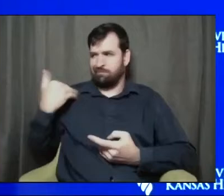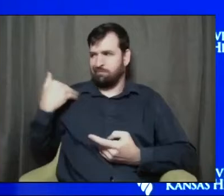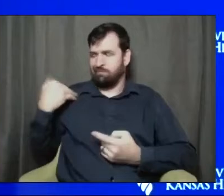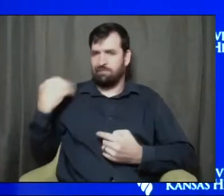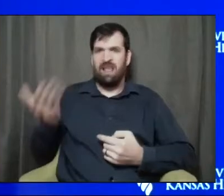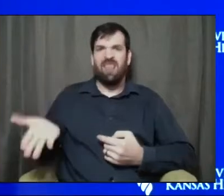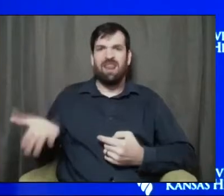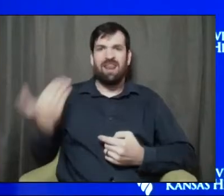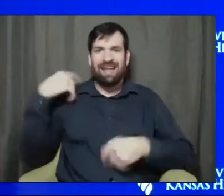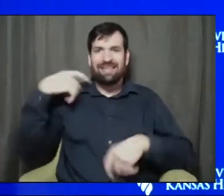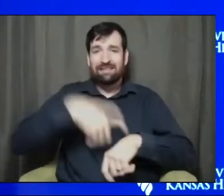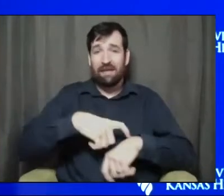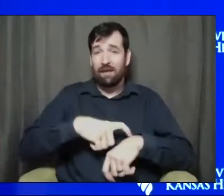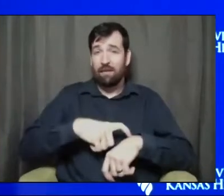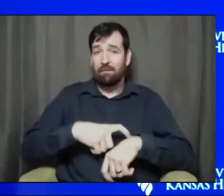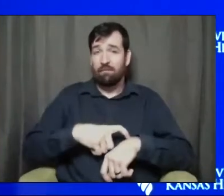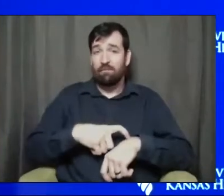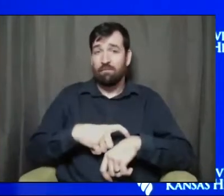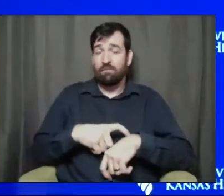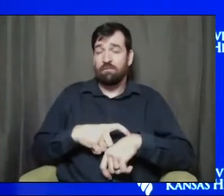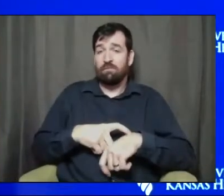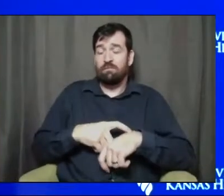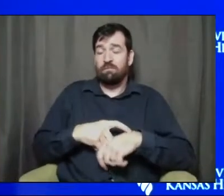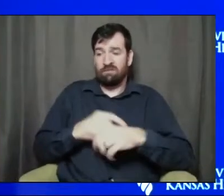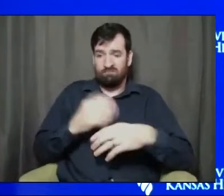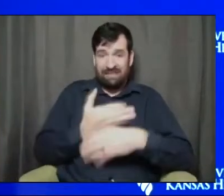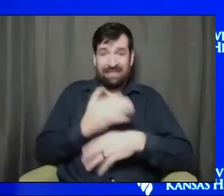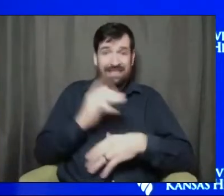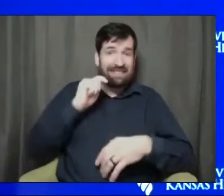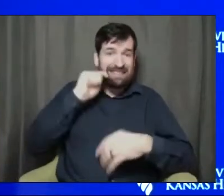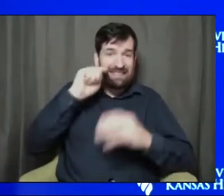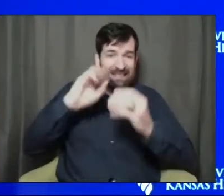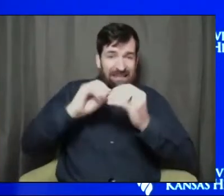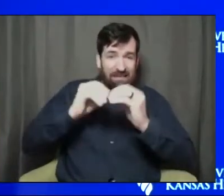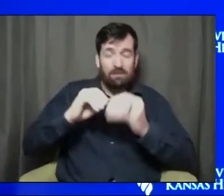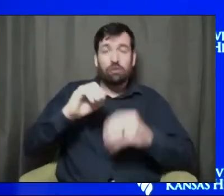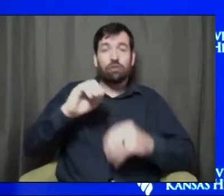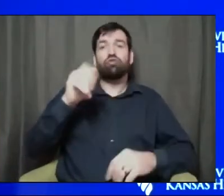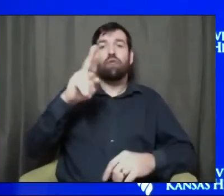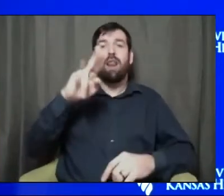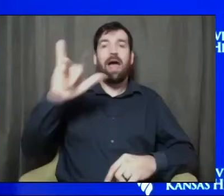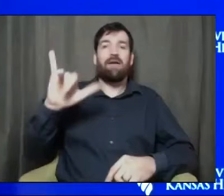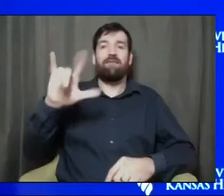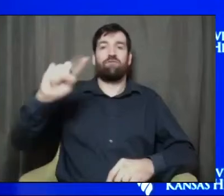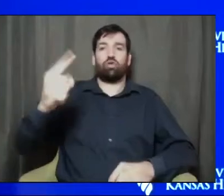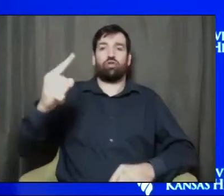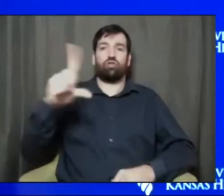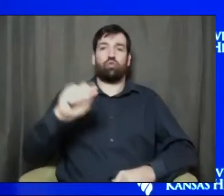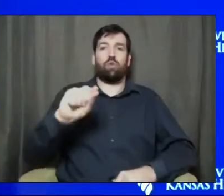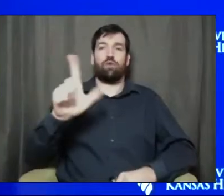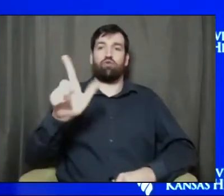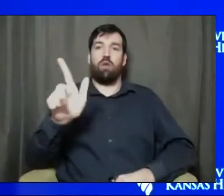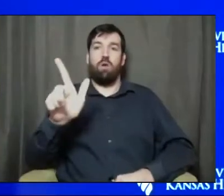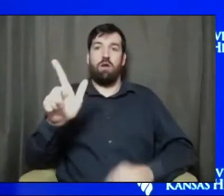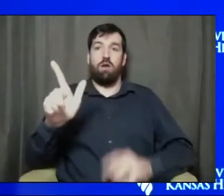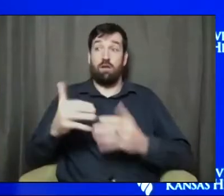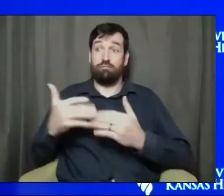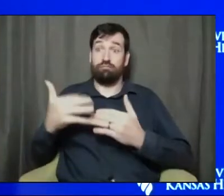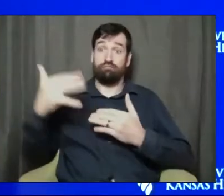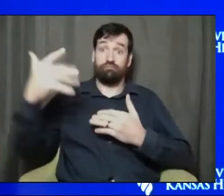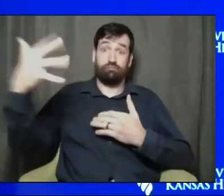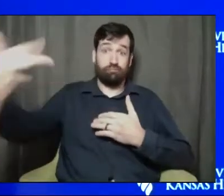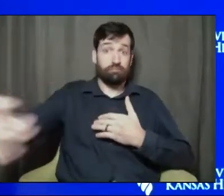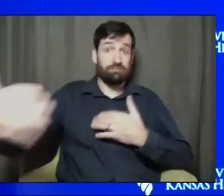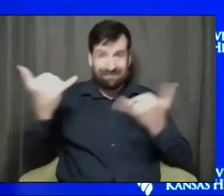active infections in the teens was July 1st, 2021. So we're a little bit further out from that now. But luckily now